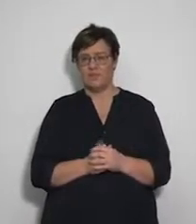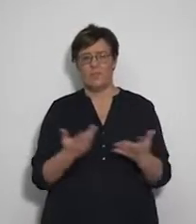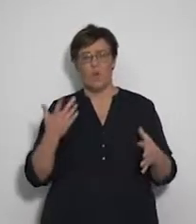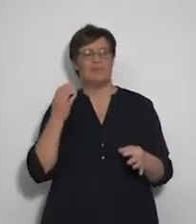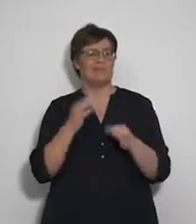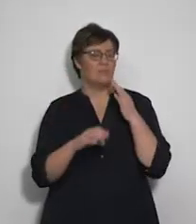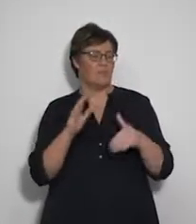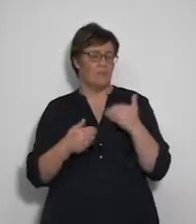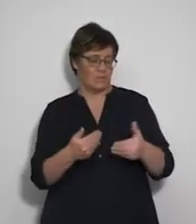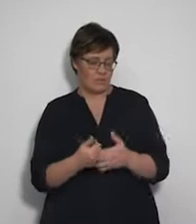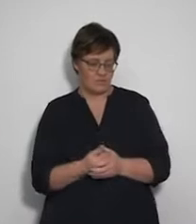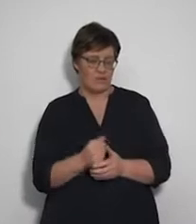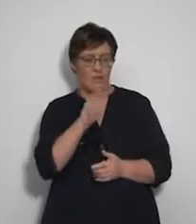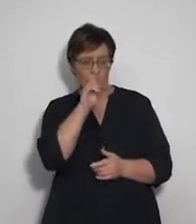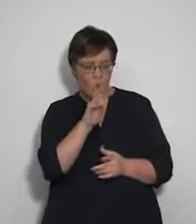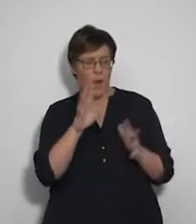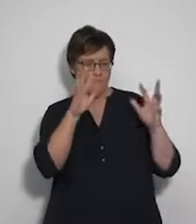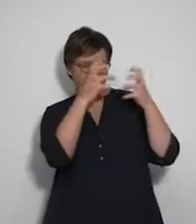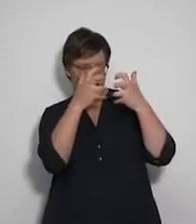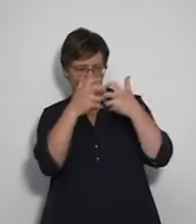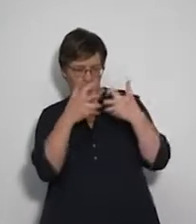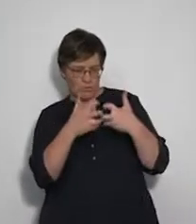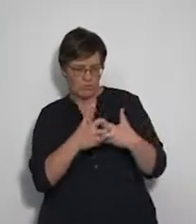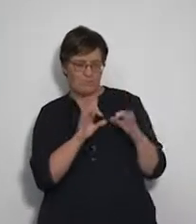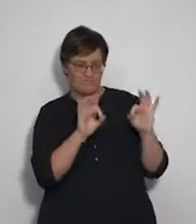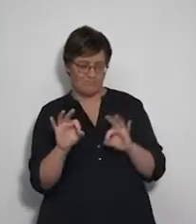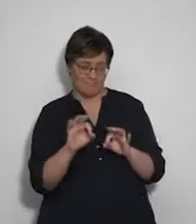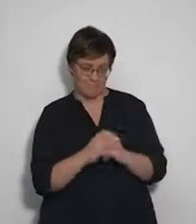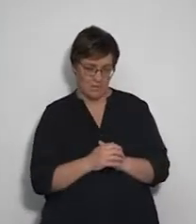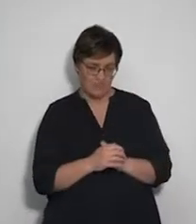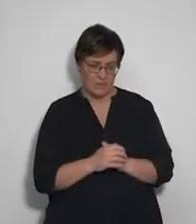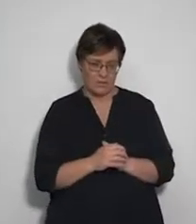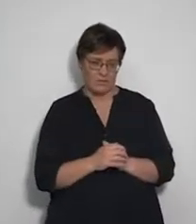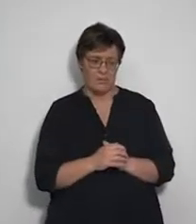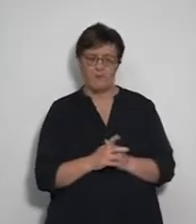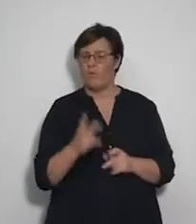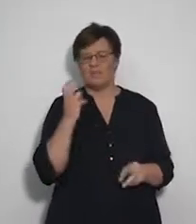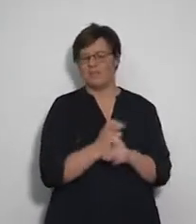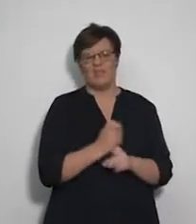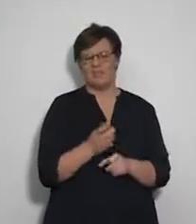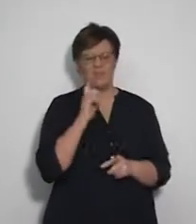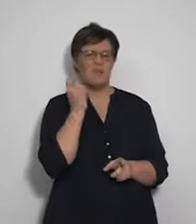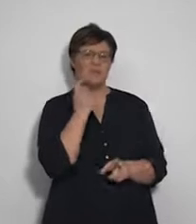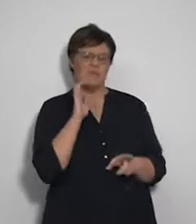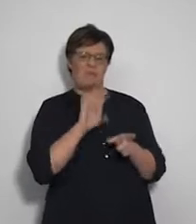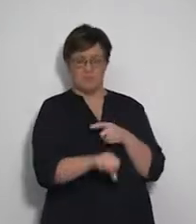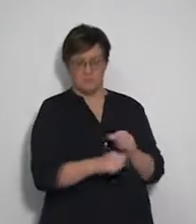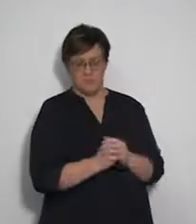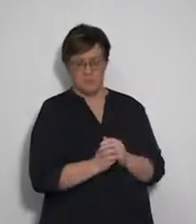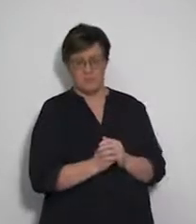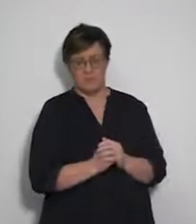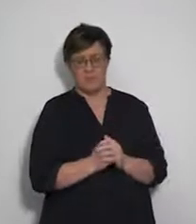quite a simple process. It's looking for exact matching banding patterns. This wasn't particularly difficult for us to be able to